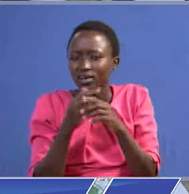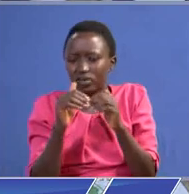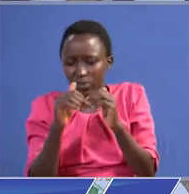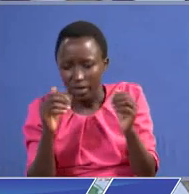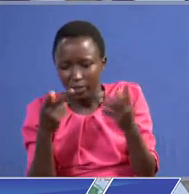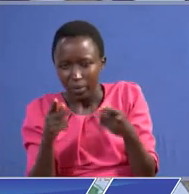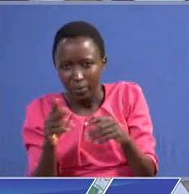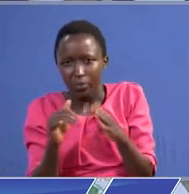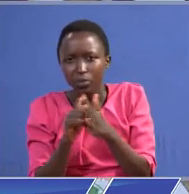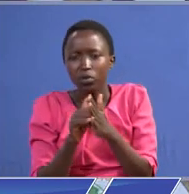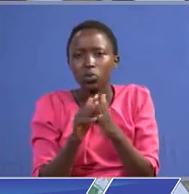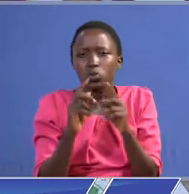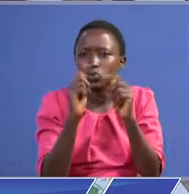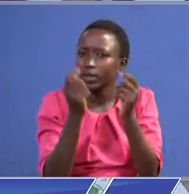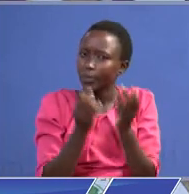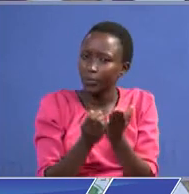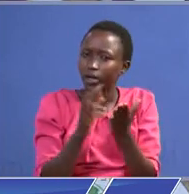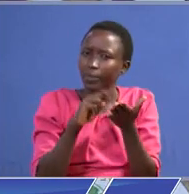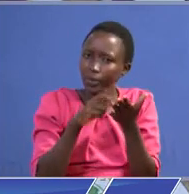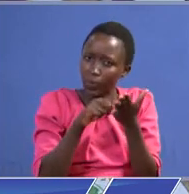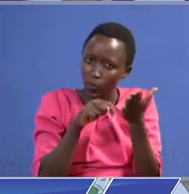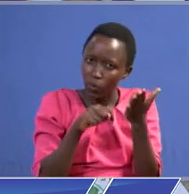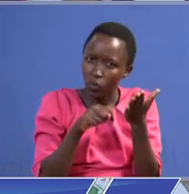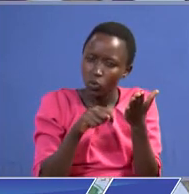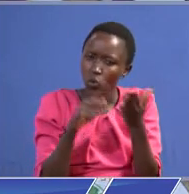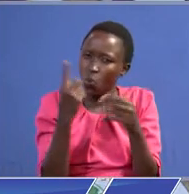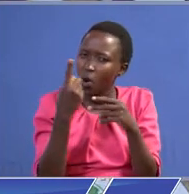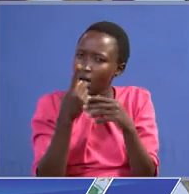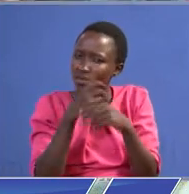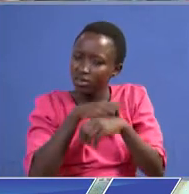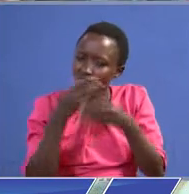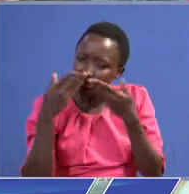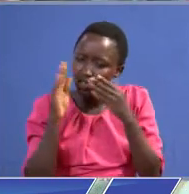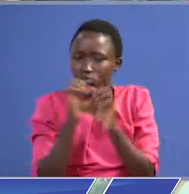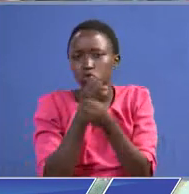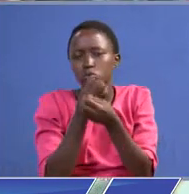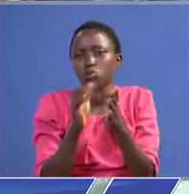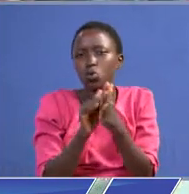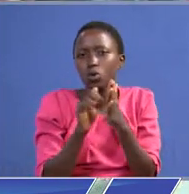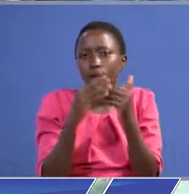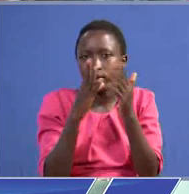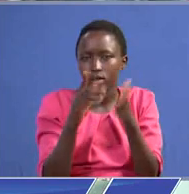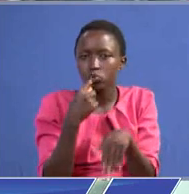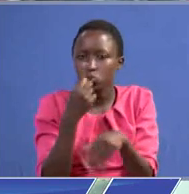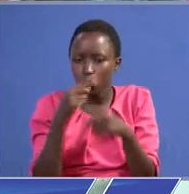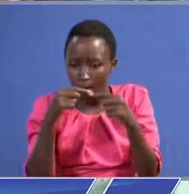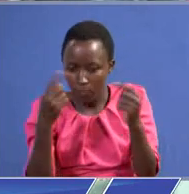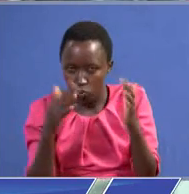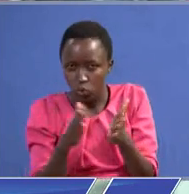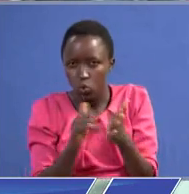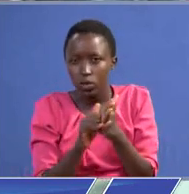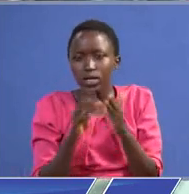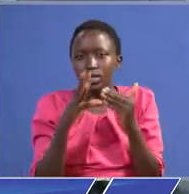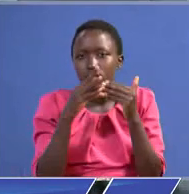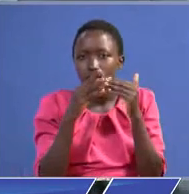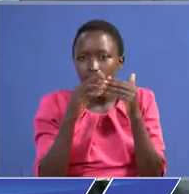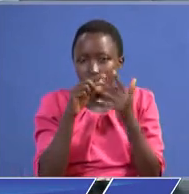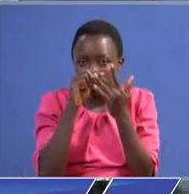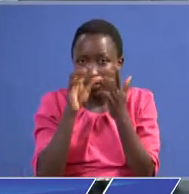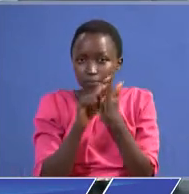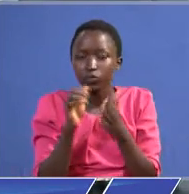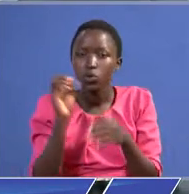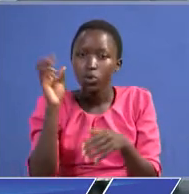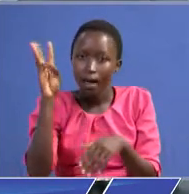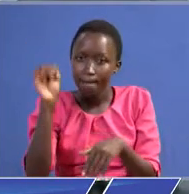kugawanya watu na ukabila, haiwezi kuondoka siku moja. The leaders told those in opposition, especially the ODM party,